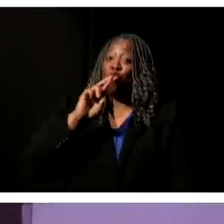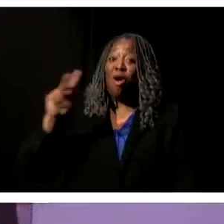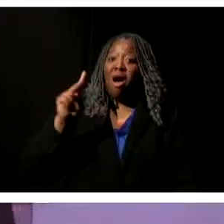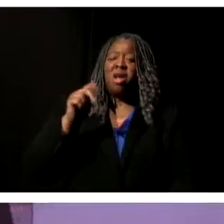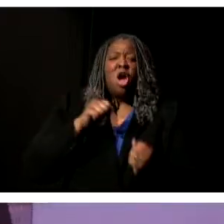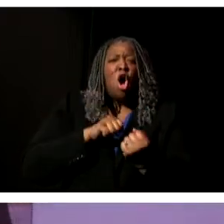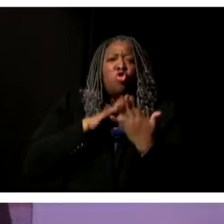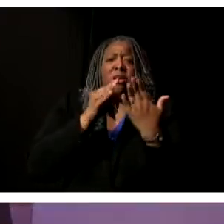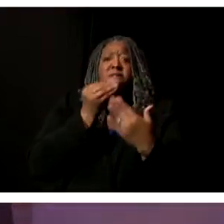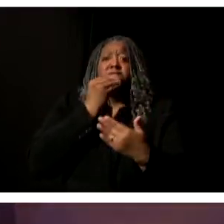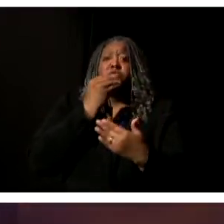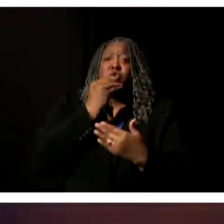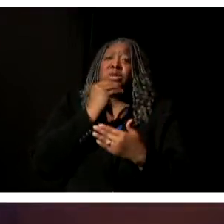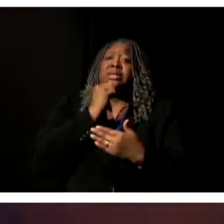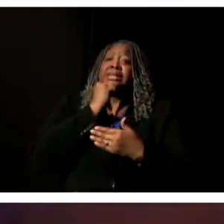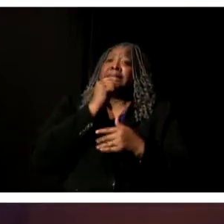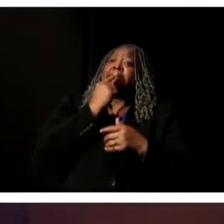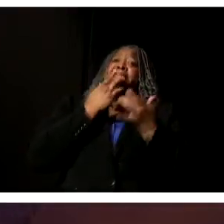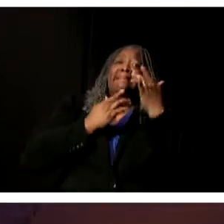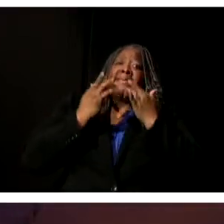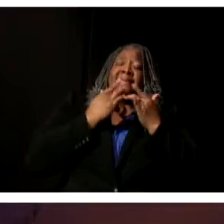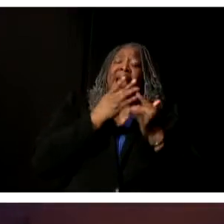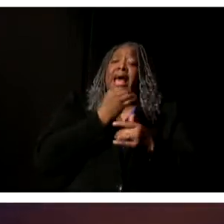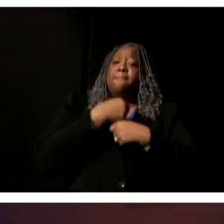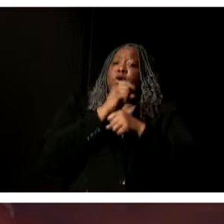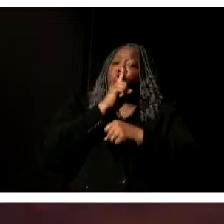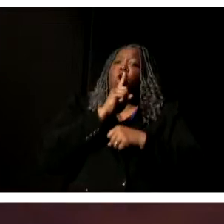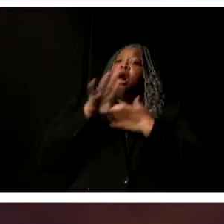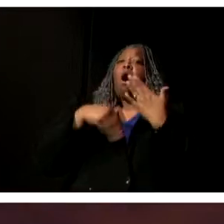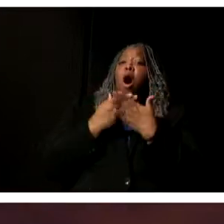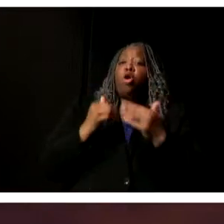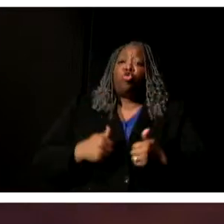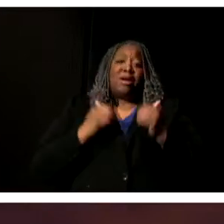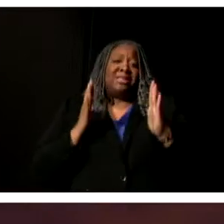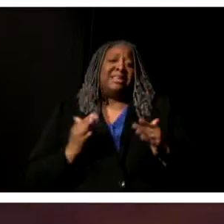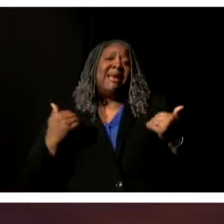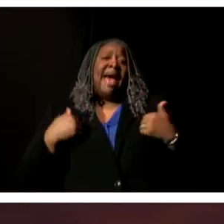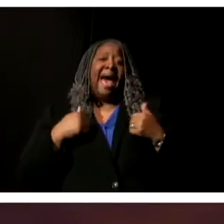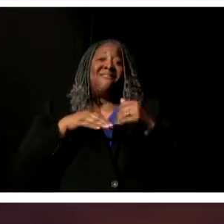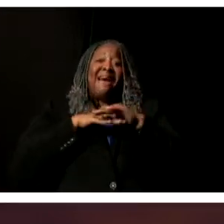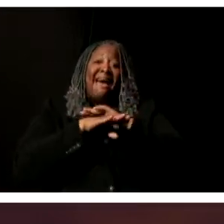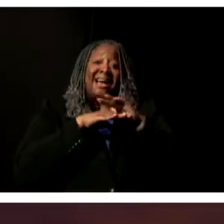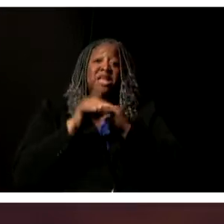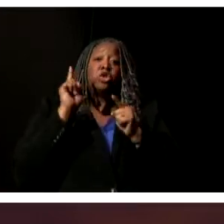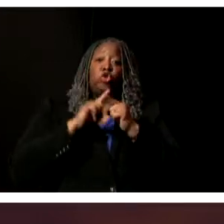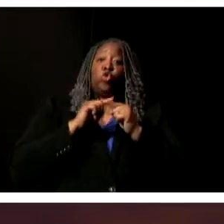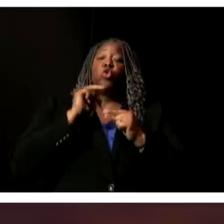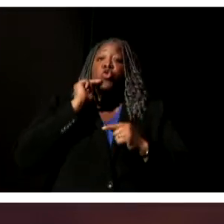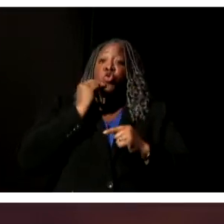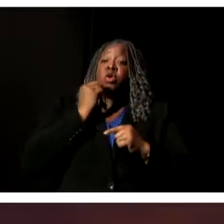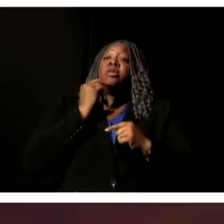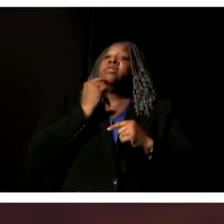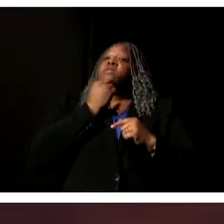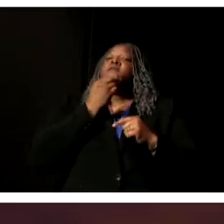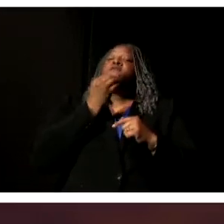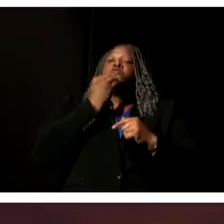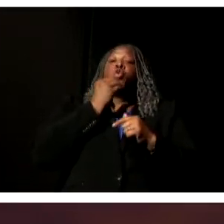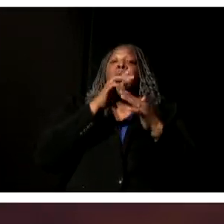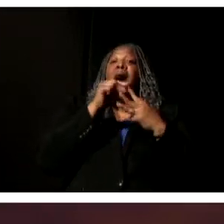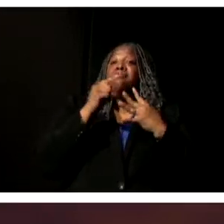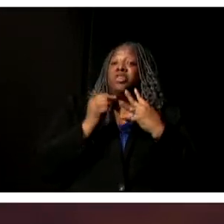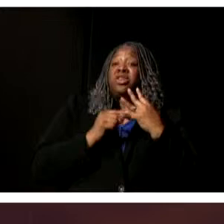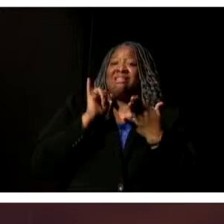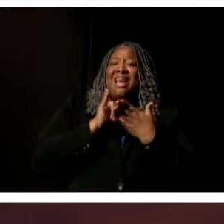Addressing food insecurity and ensuring that all of our residents have access to nutritious food options is